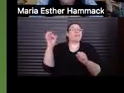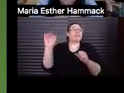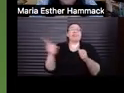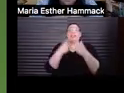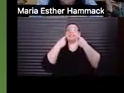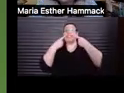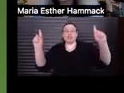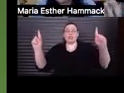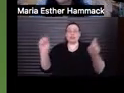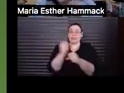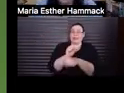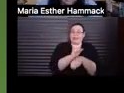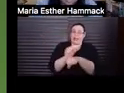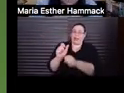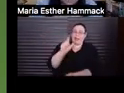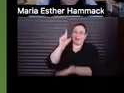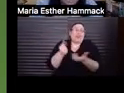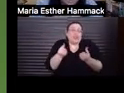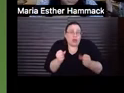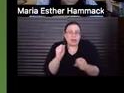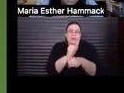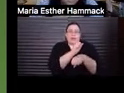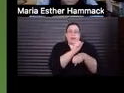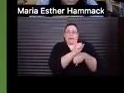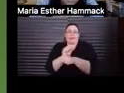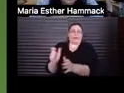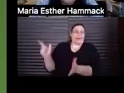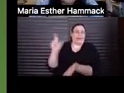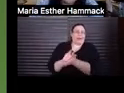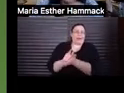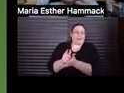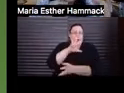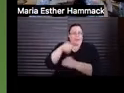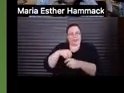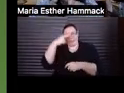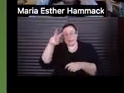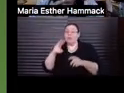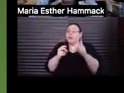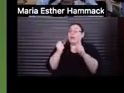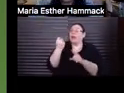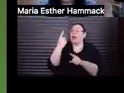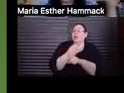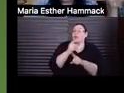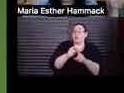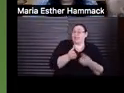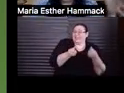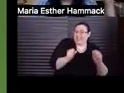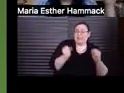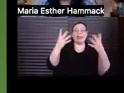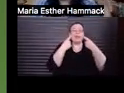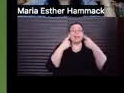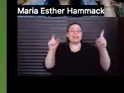slavery in Mexico, or that attempted to abolish slavery in Mexico. And I say attempted because a lot of these decrees, this was a